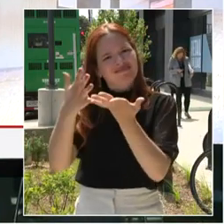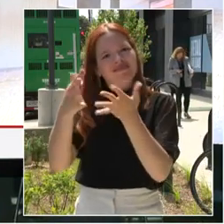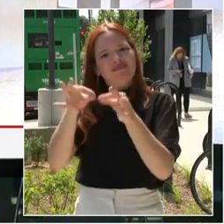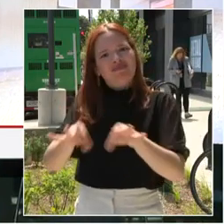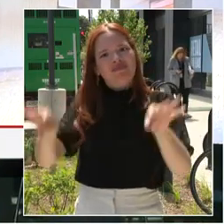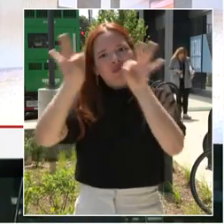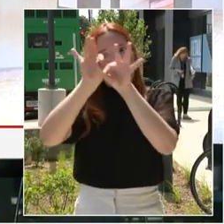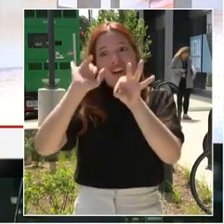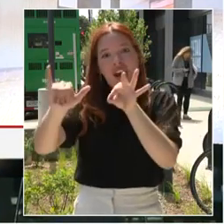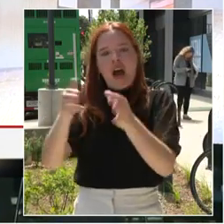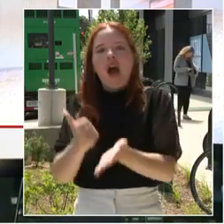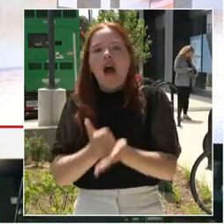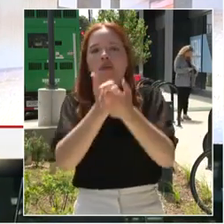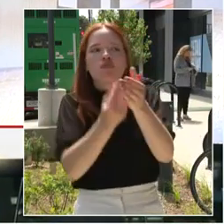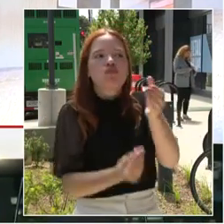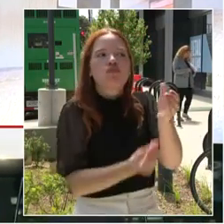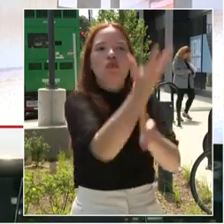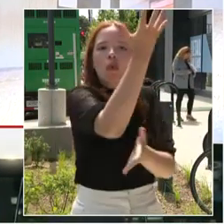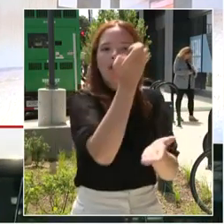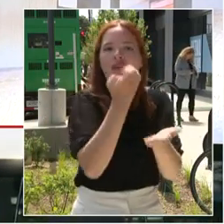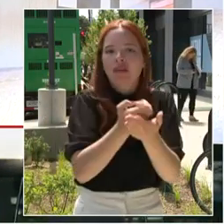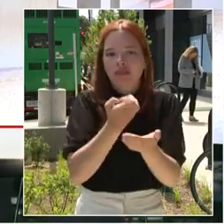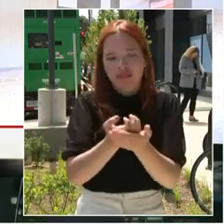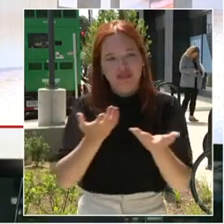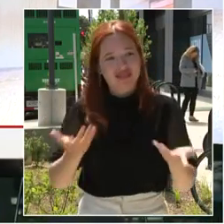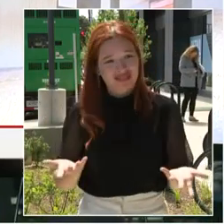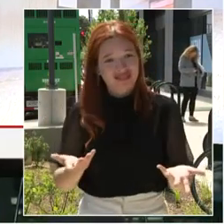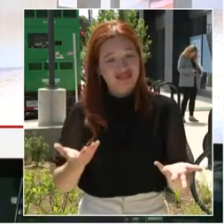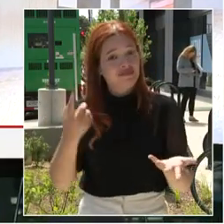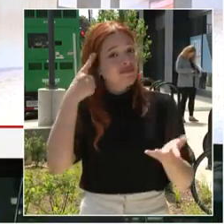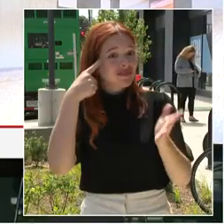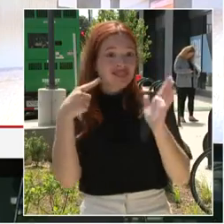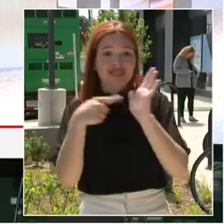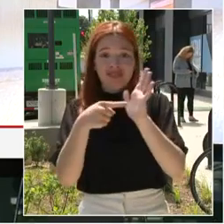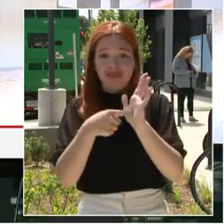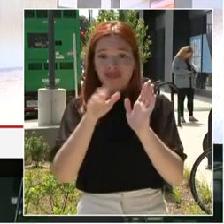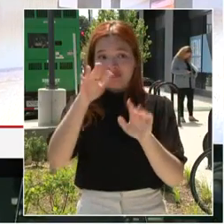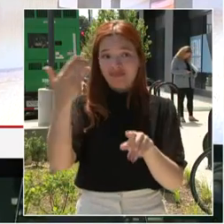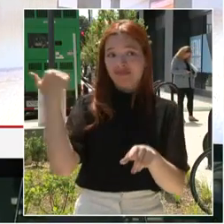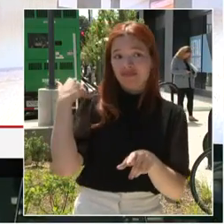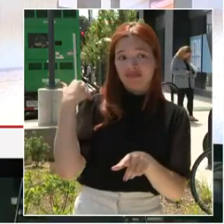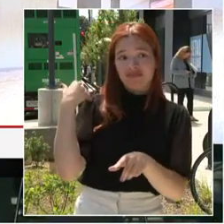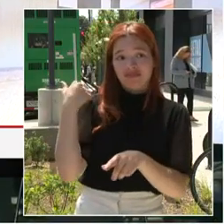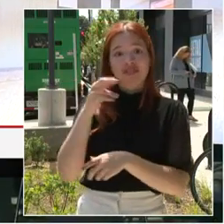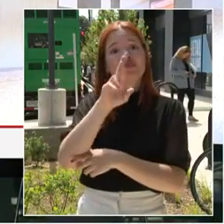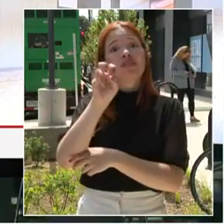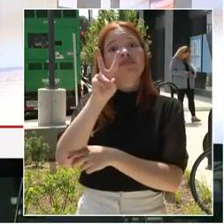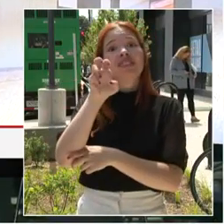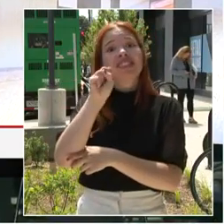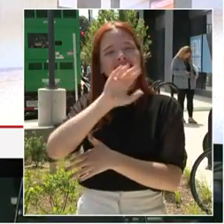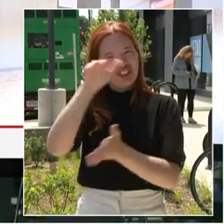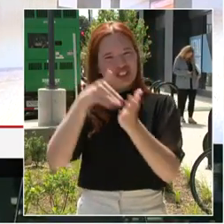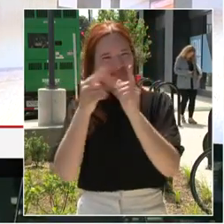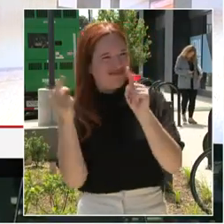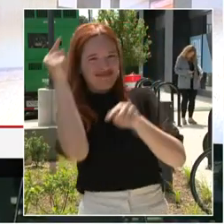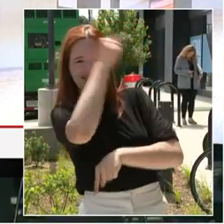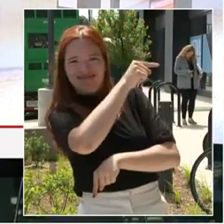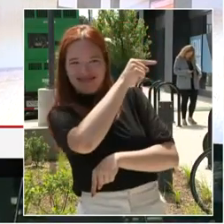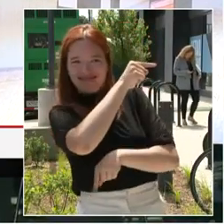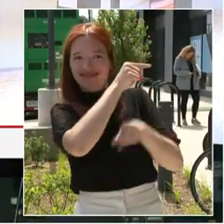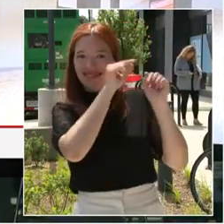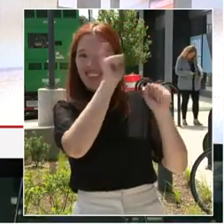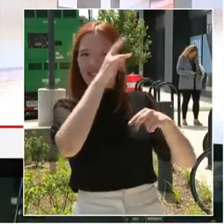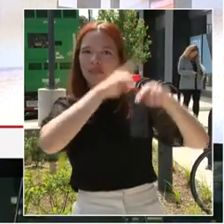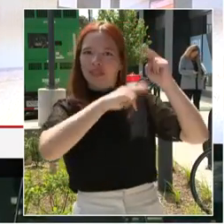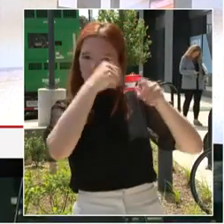the previous home of DGS at the Reeves Center was one of the original driving forces